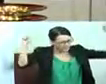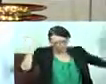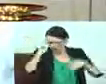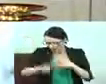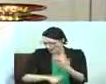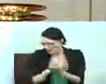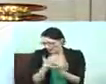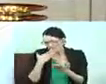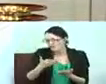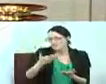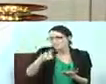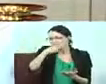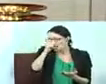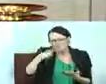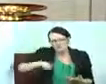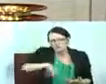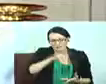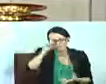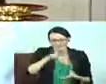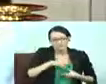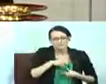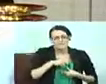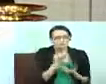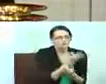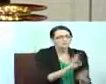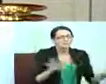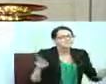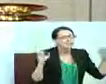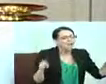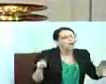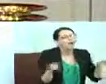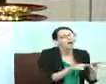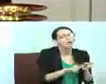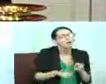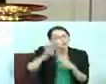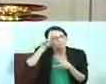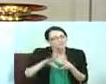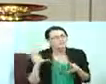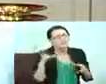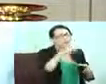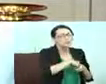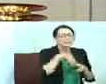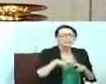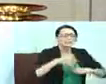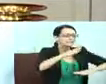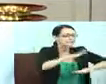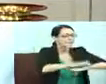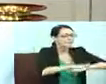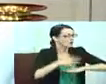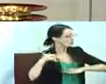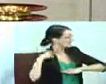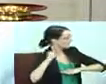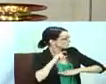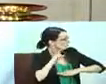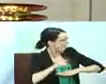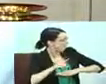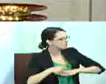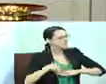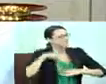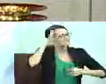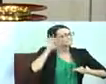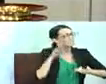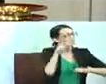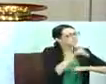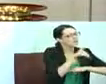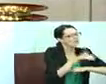And because we can believe we are free, we can also believe that we are included in this table. For on that fateful night,